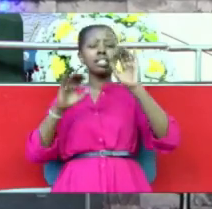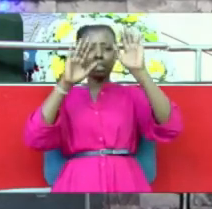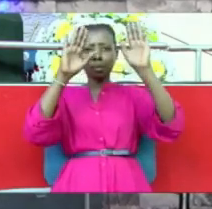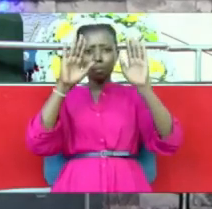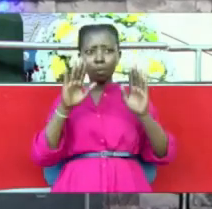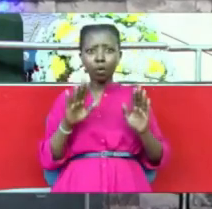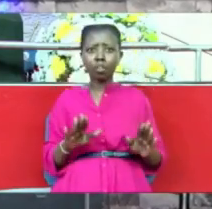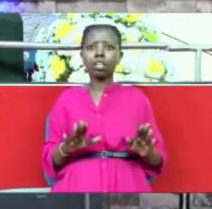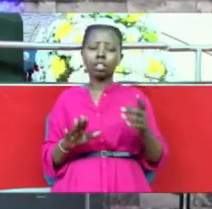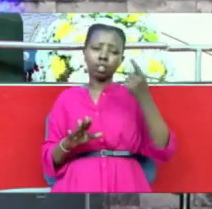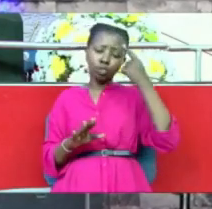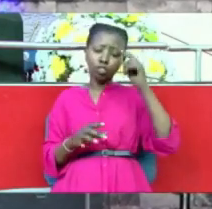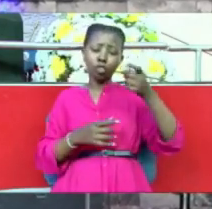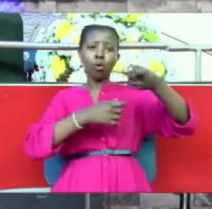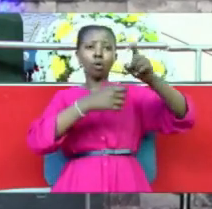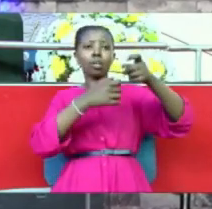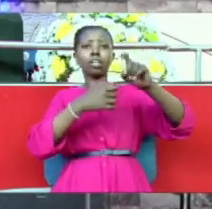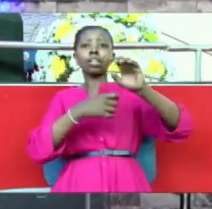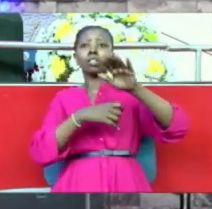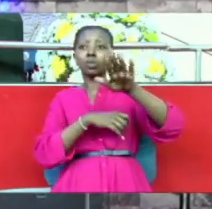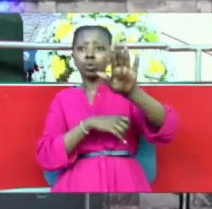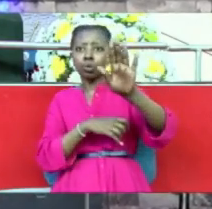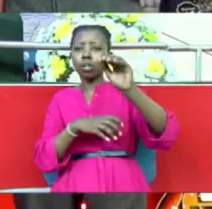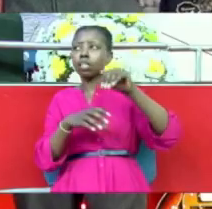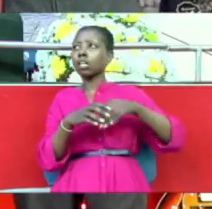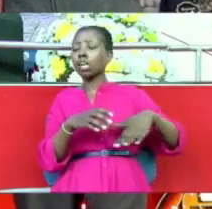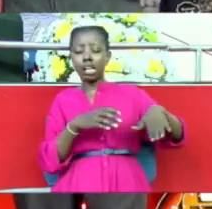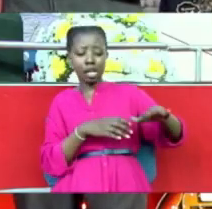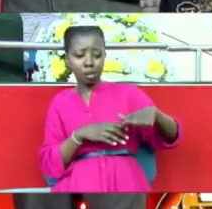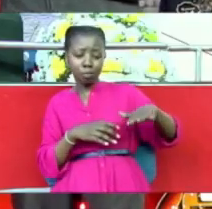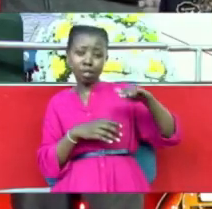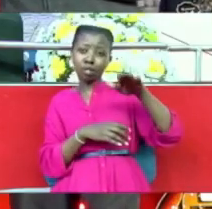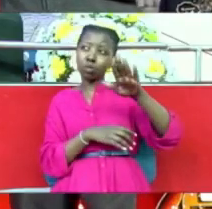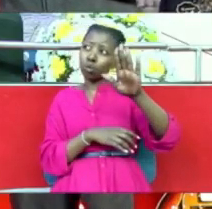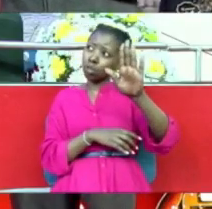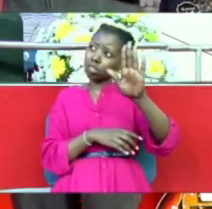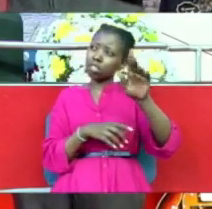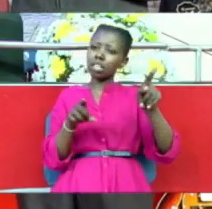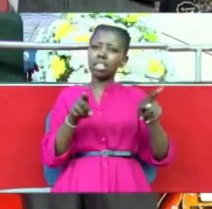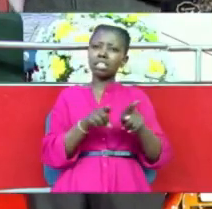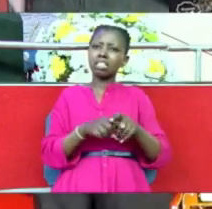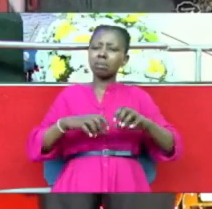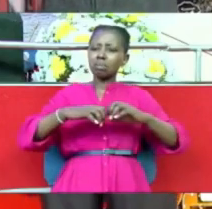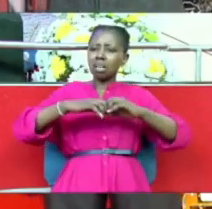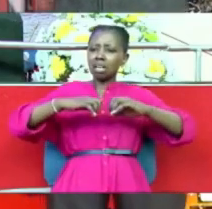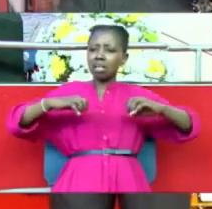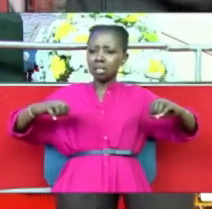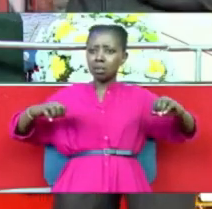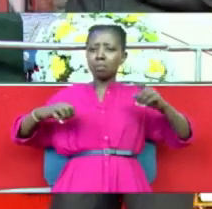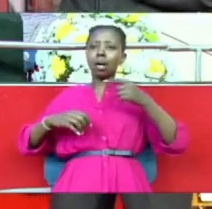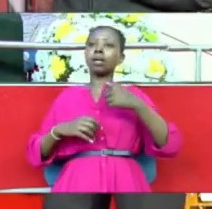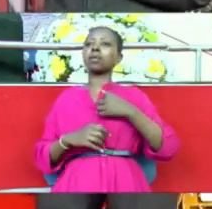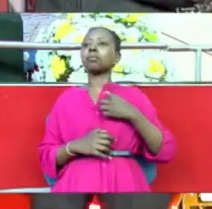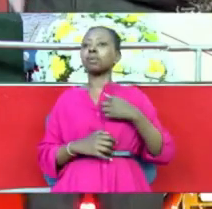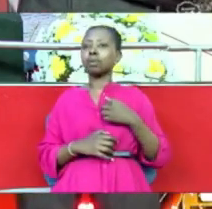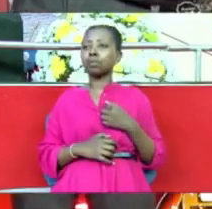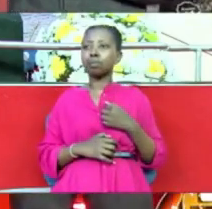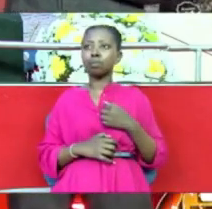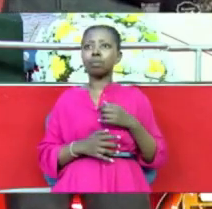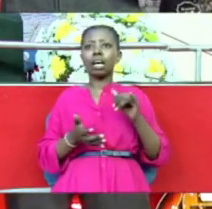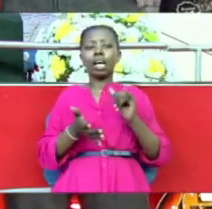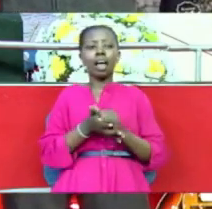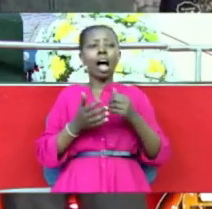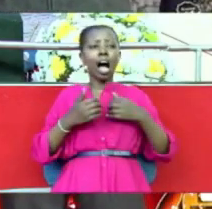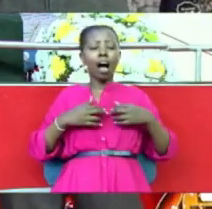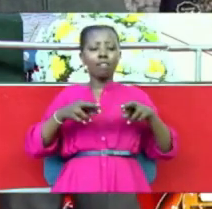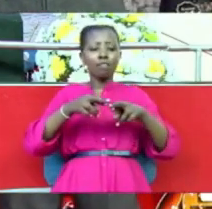my increase, ili niongezeke, in my possession, katika cheo changu. It is expanding me, ni kuniongeza, that I will have room,